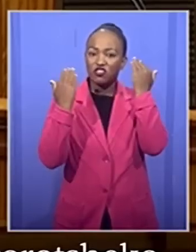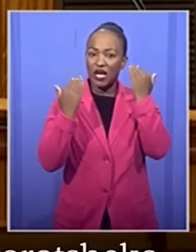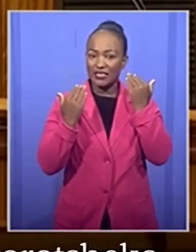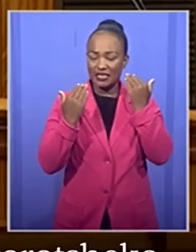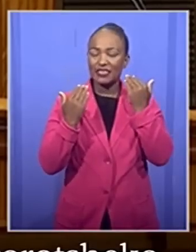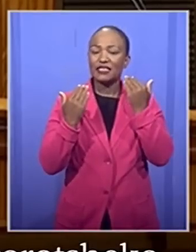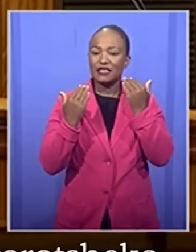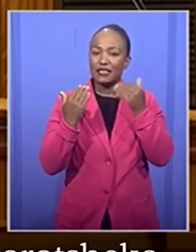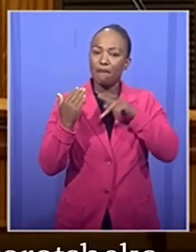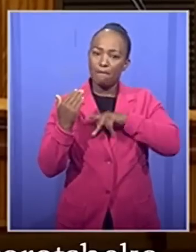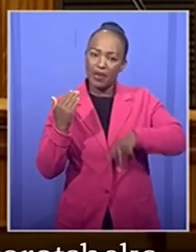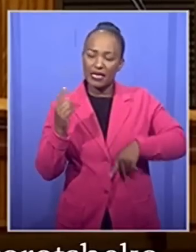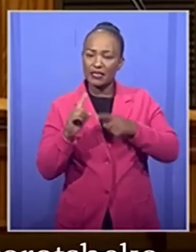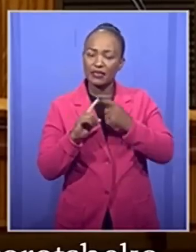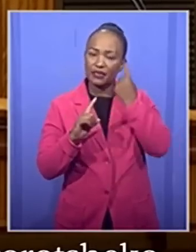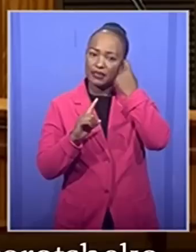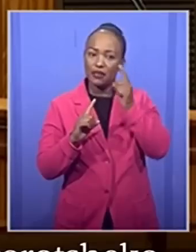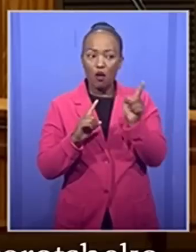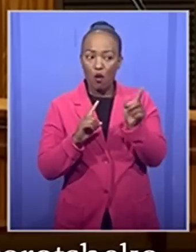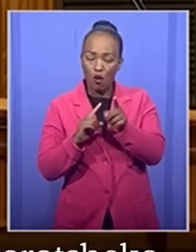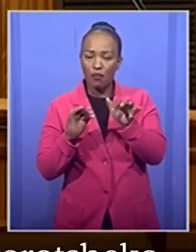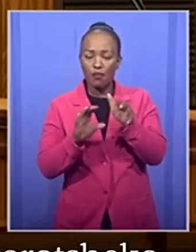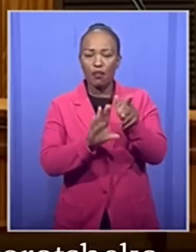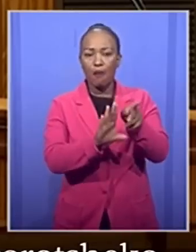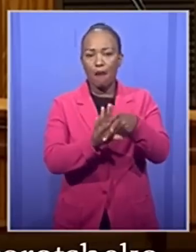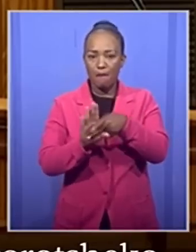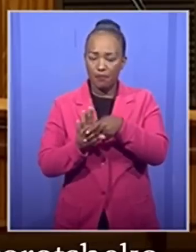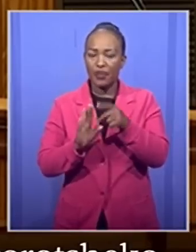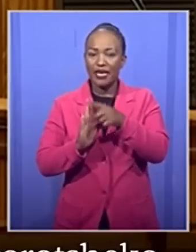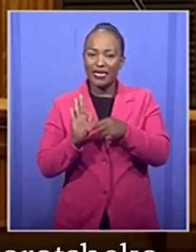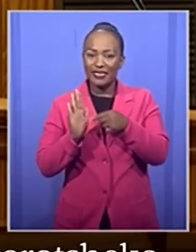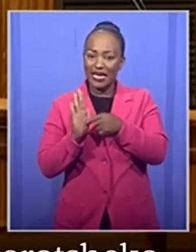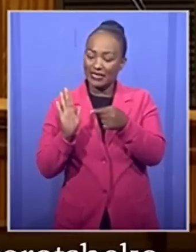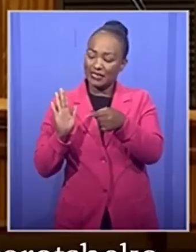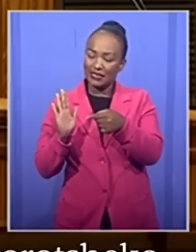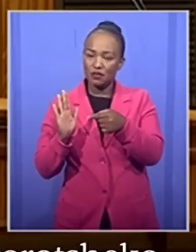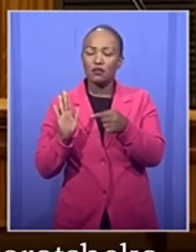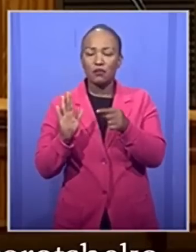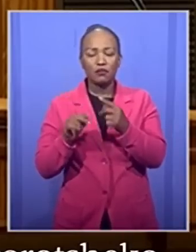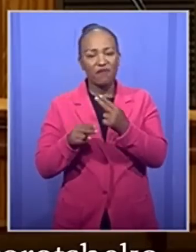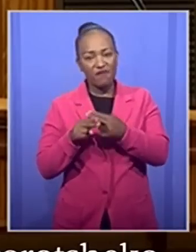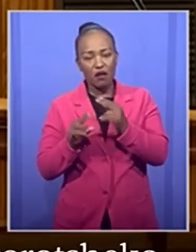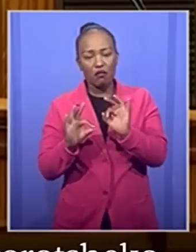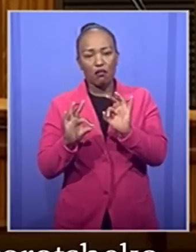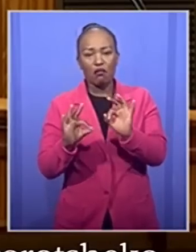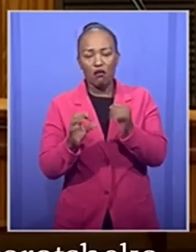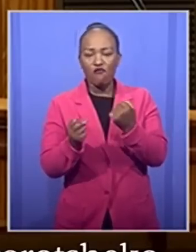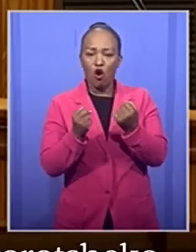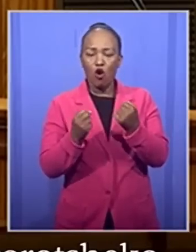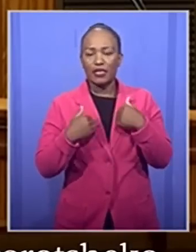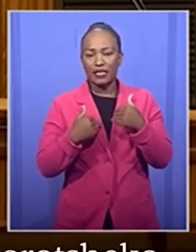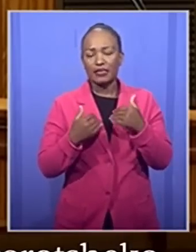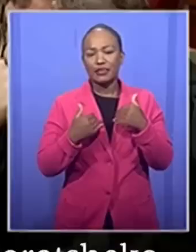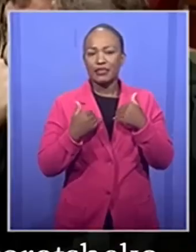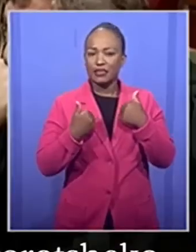secretary, and then all parties will of course participate, and on such a date there will be a final pre-trial to be held